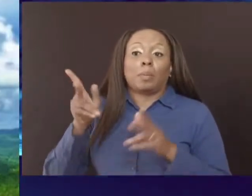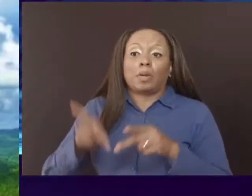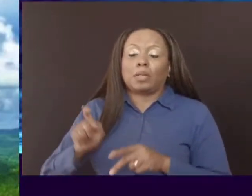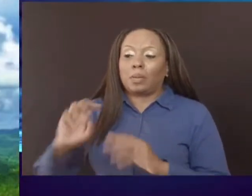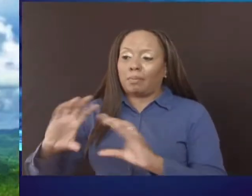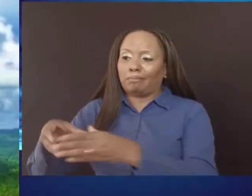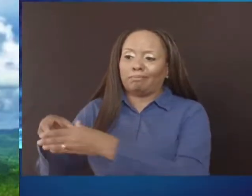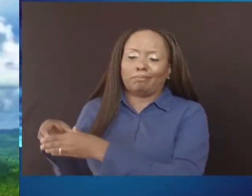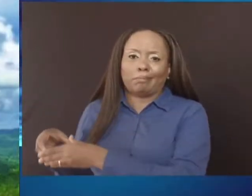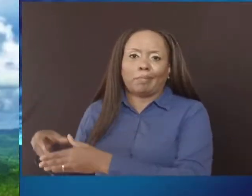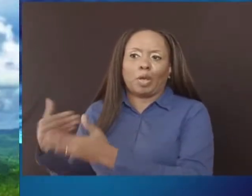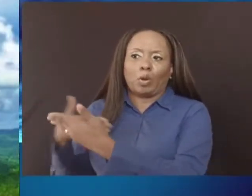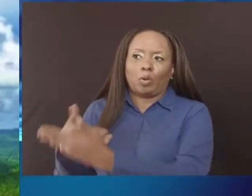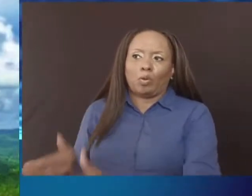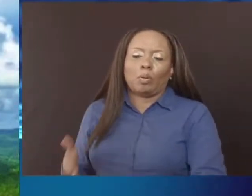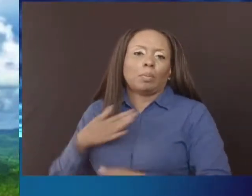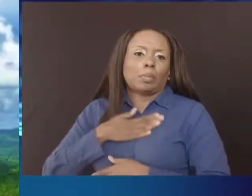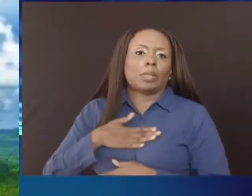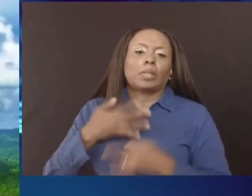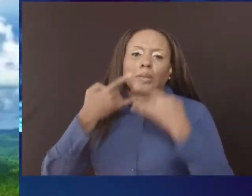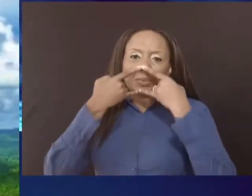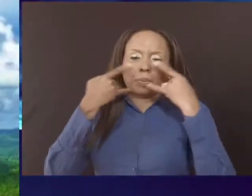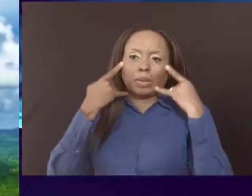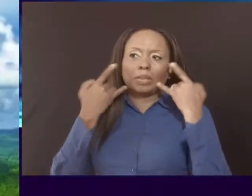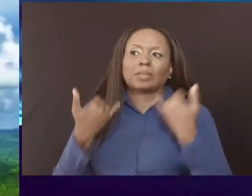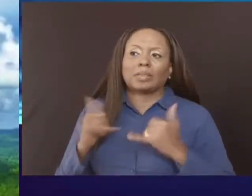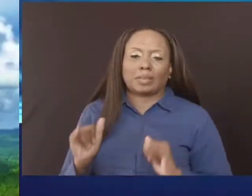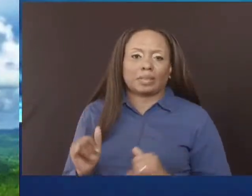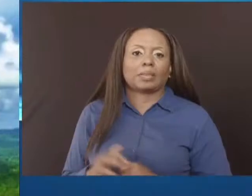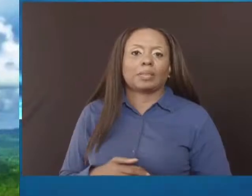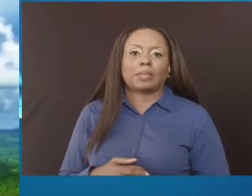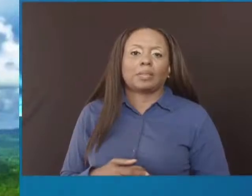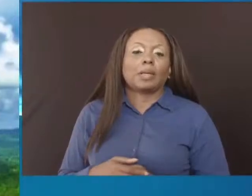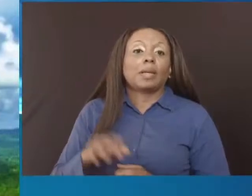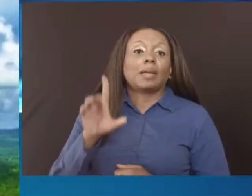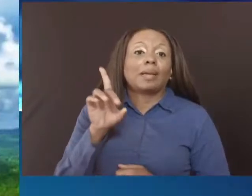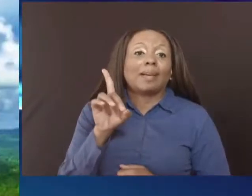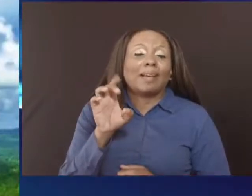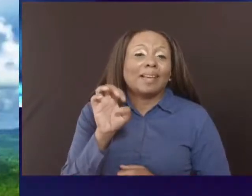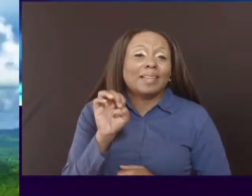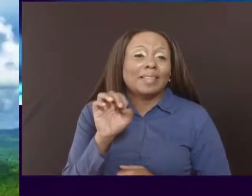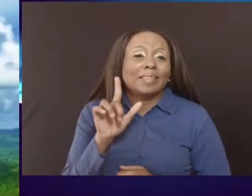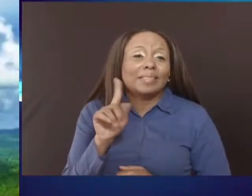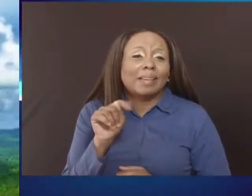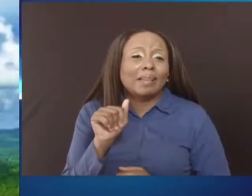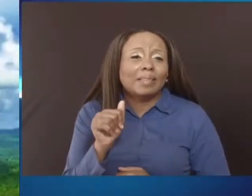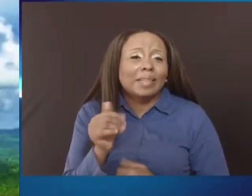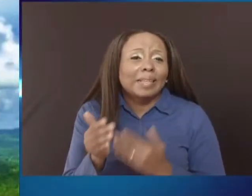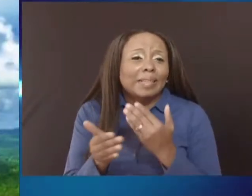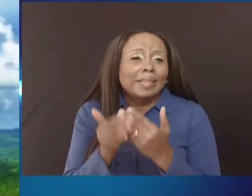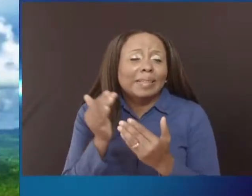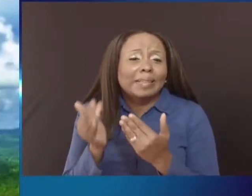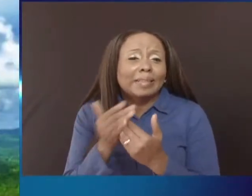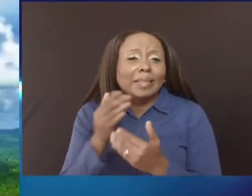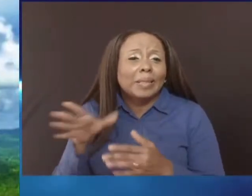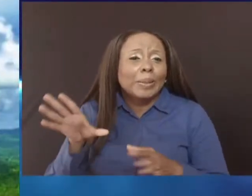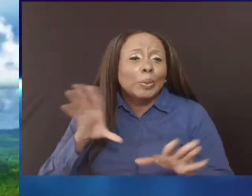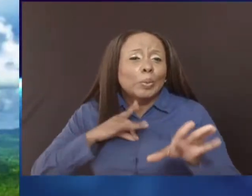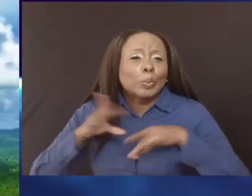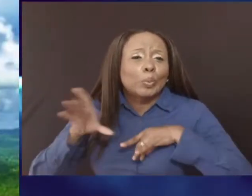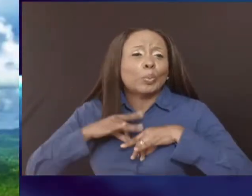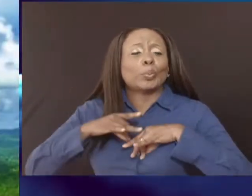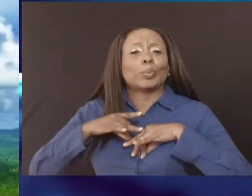room, please wear a mask. Delta is extremely contagious. Why is it